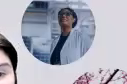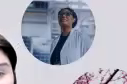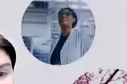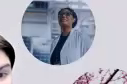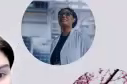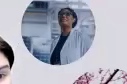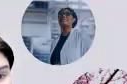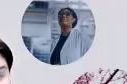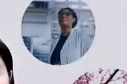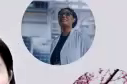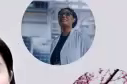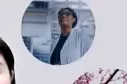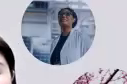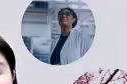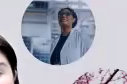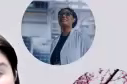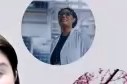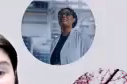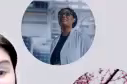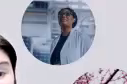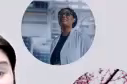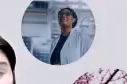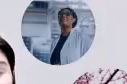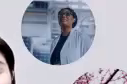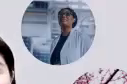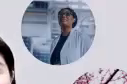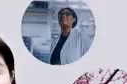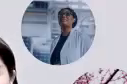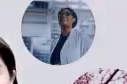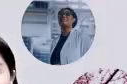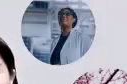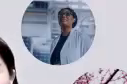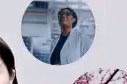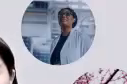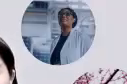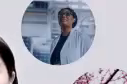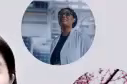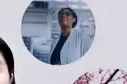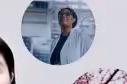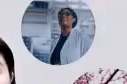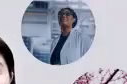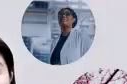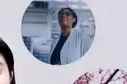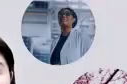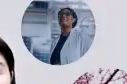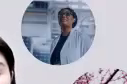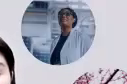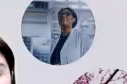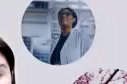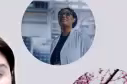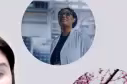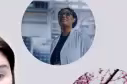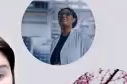of the AAAS STEM Rec. In October 2022, through a competitive proposal process, AAAS